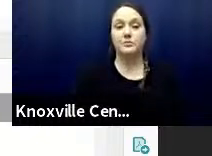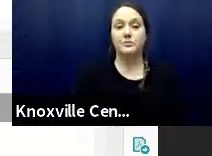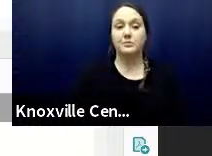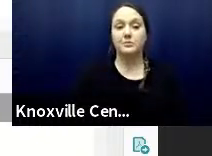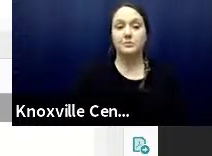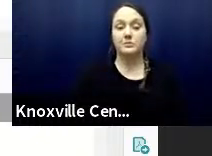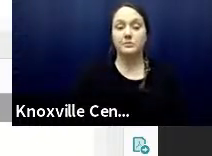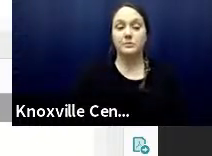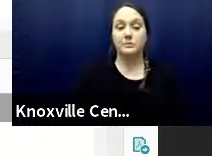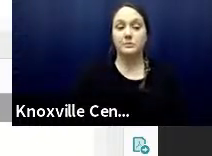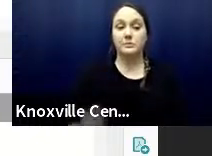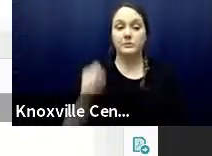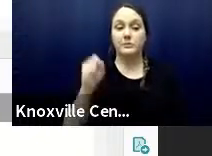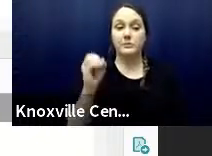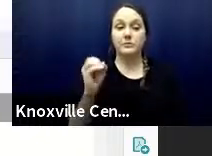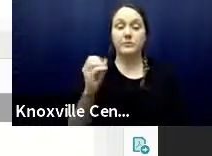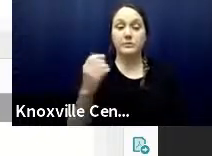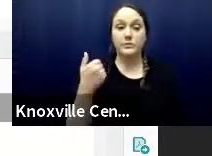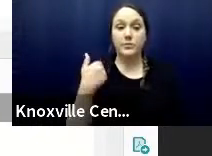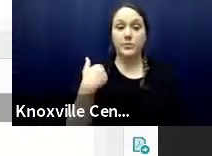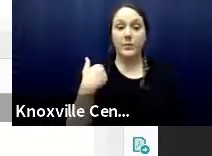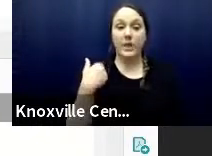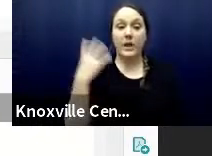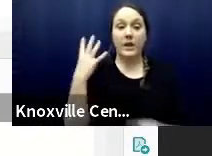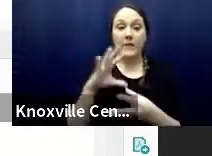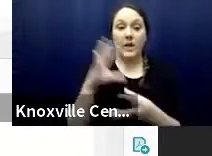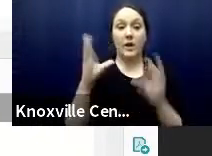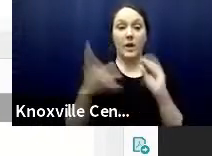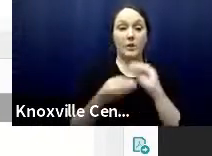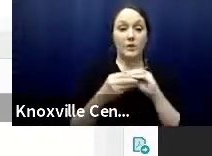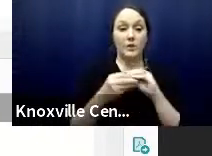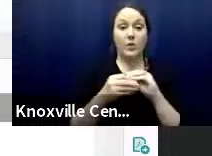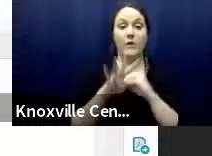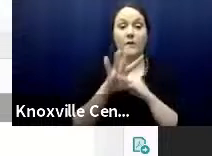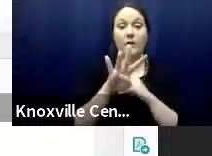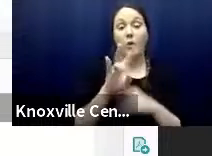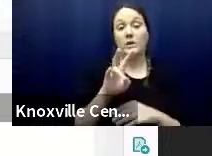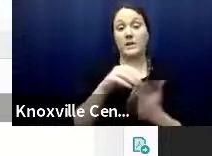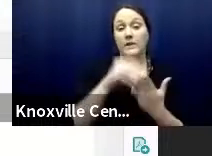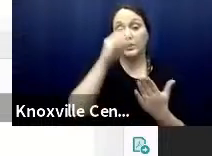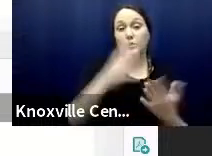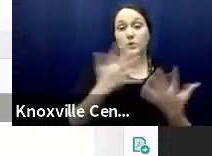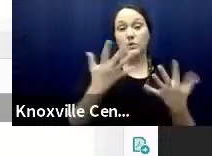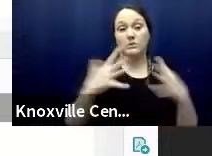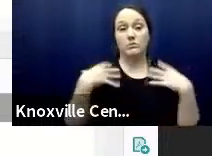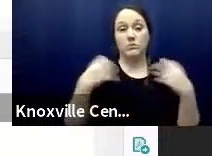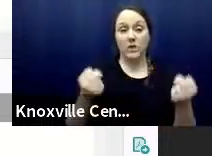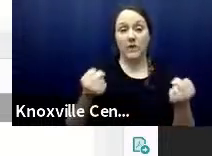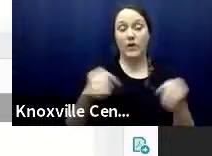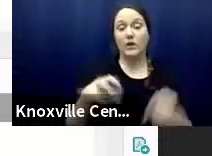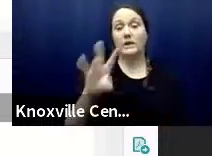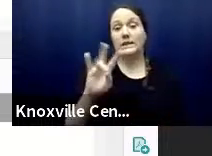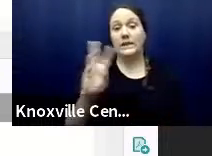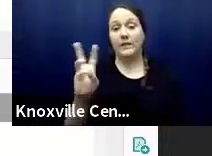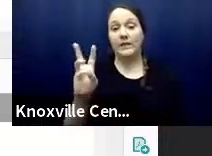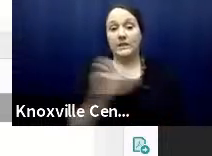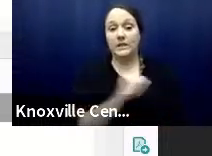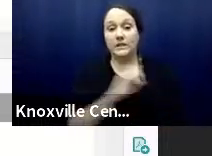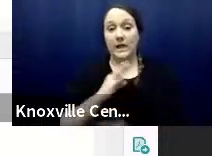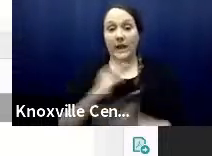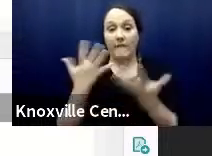So we have a total of 47 students recovered and 76 staff